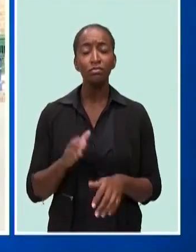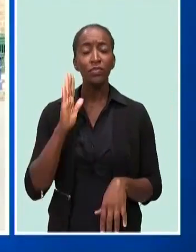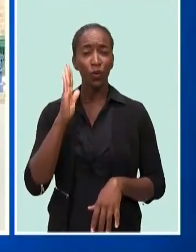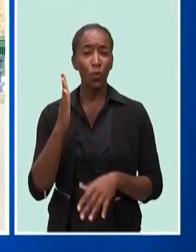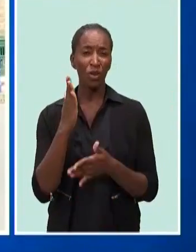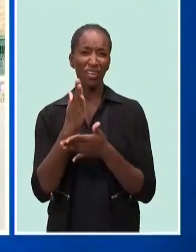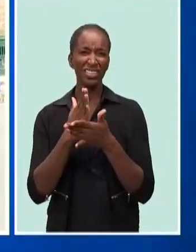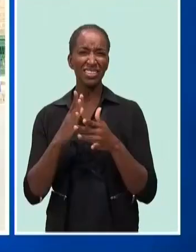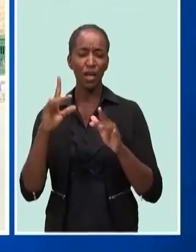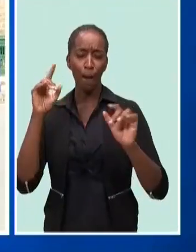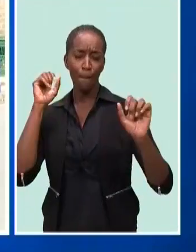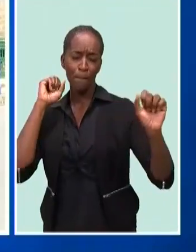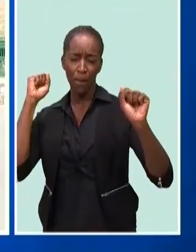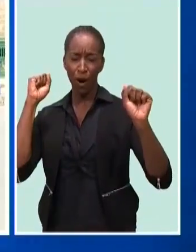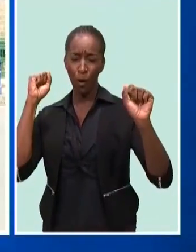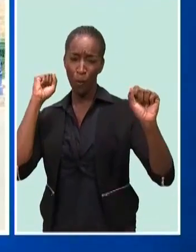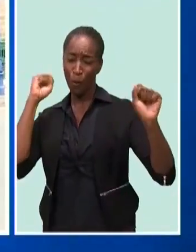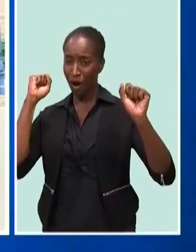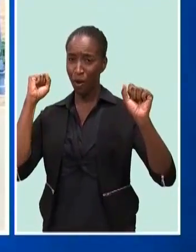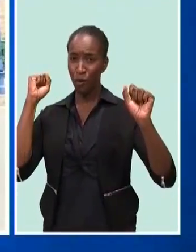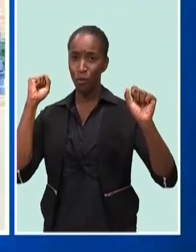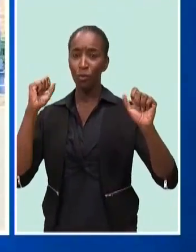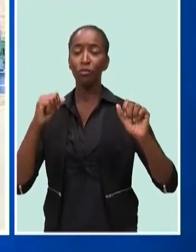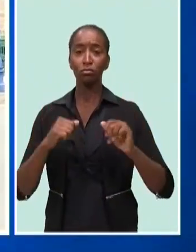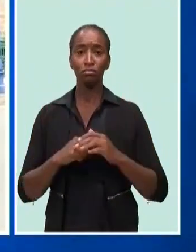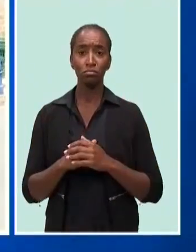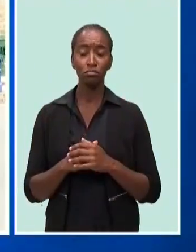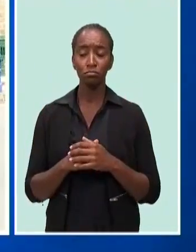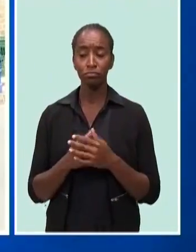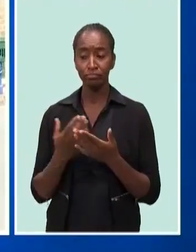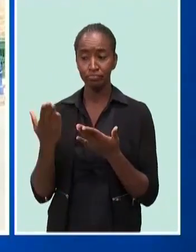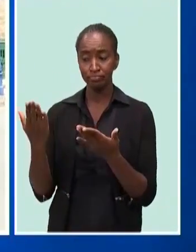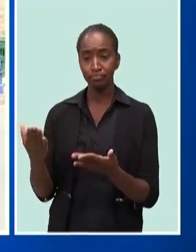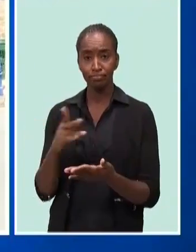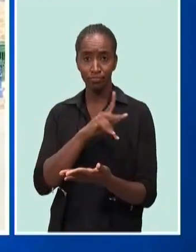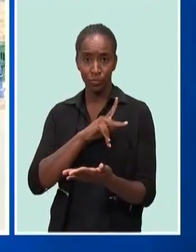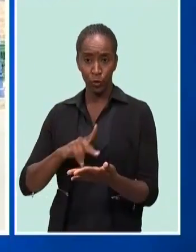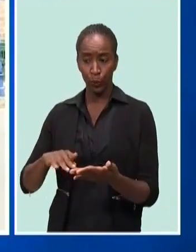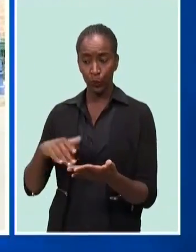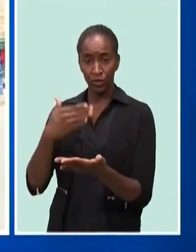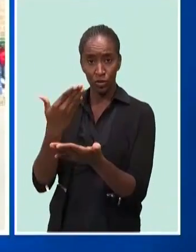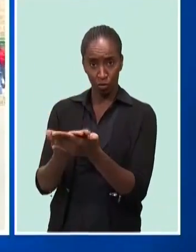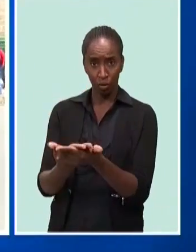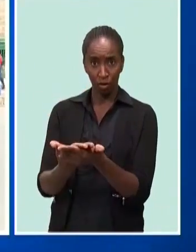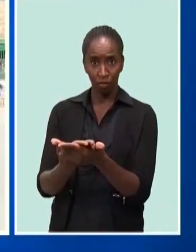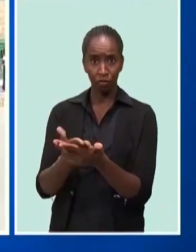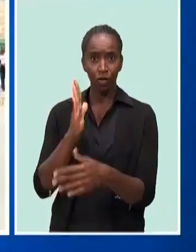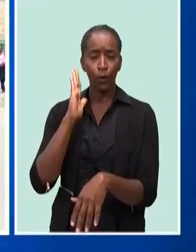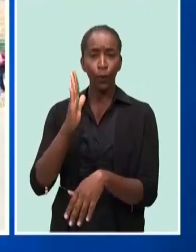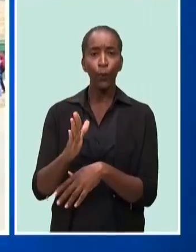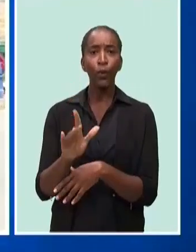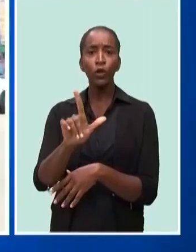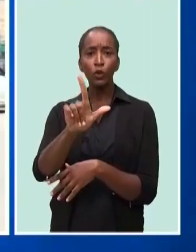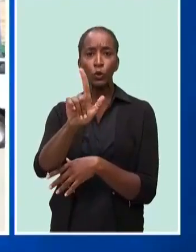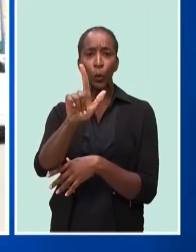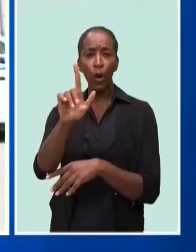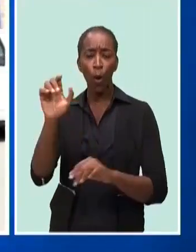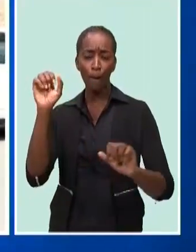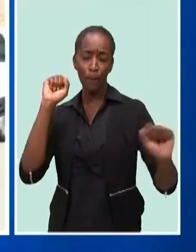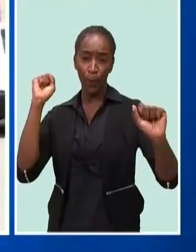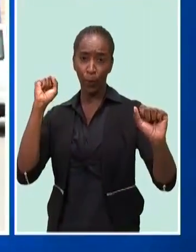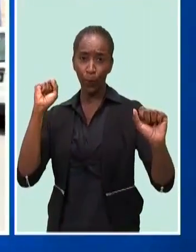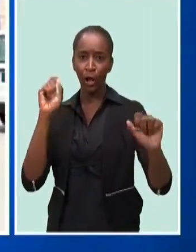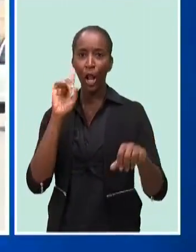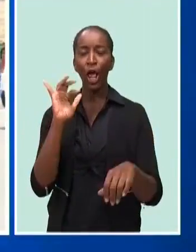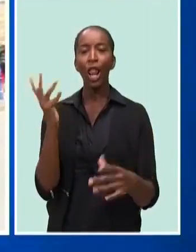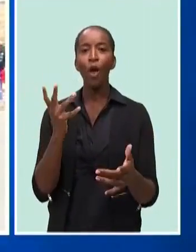explosions when His Royal Highness arrives. There are going to be actually 21 explosions. We call it 21 gun